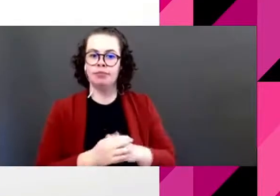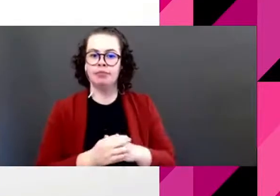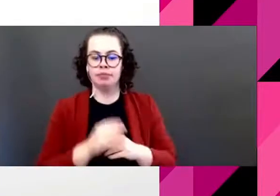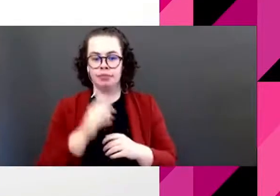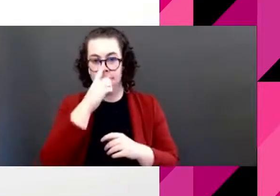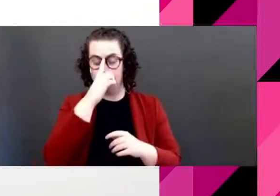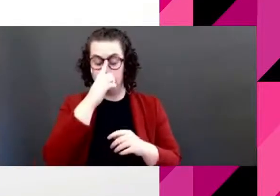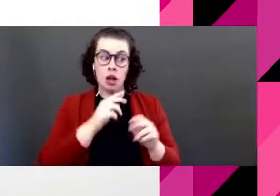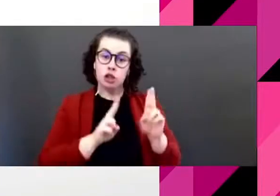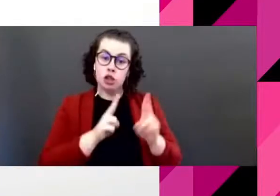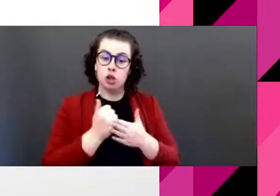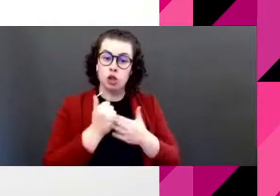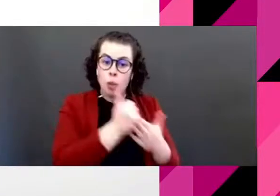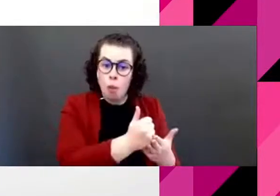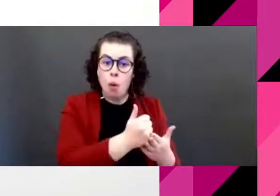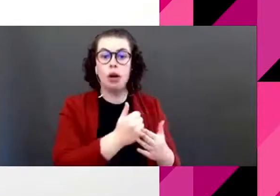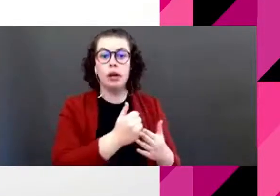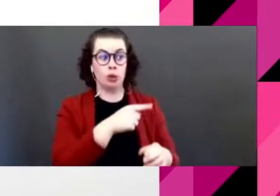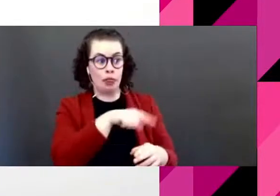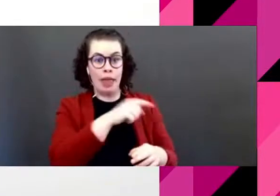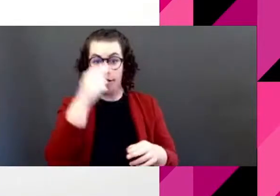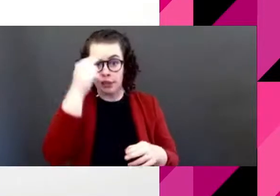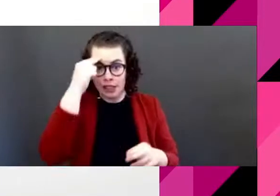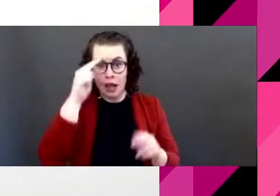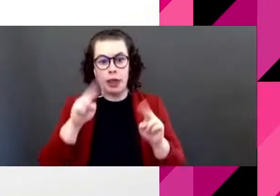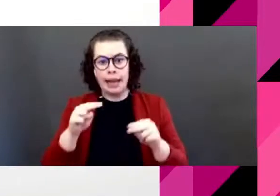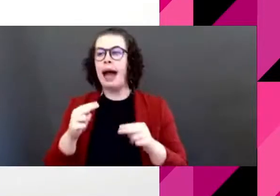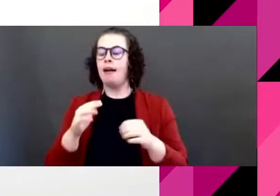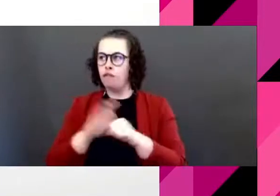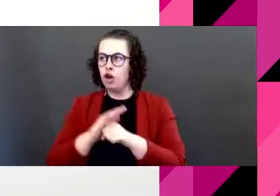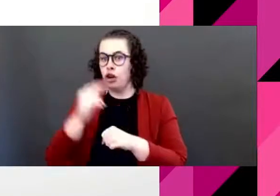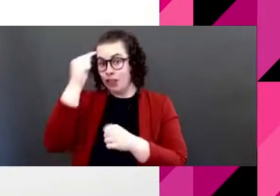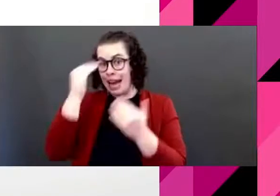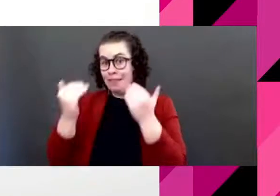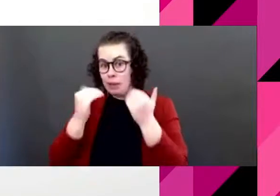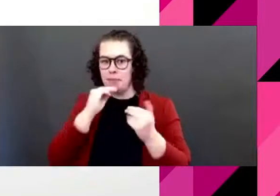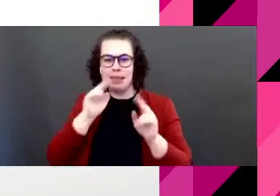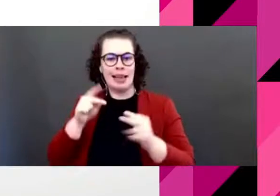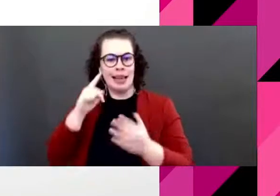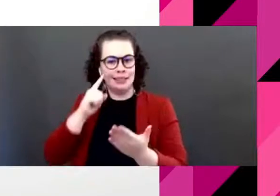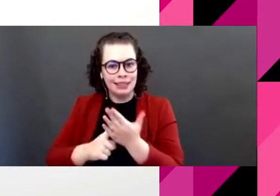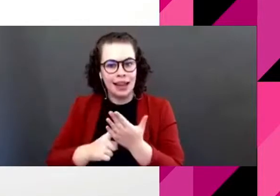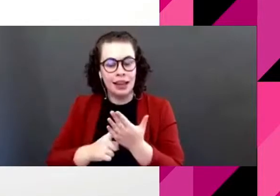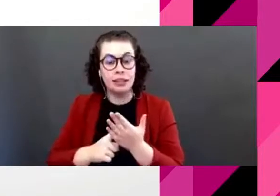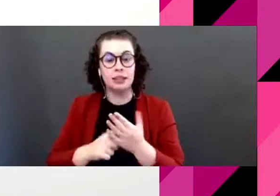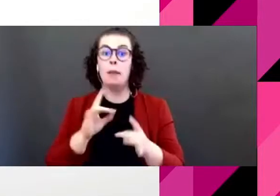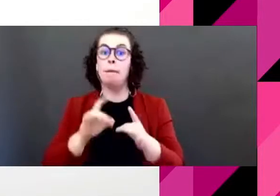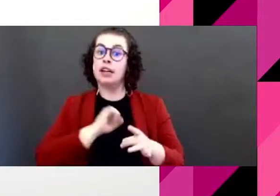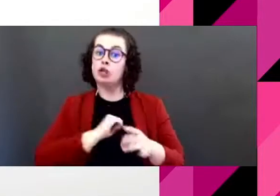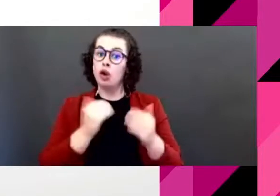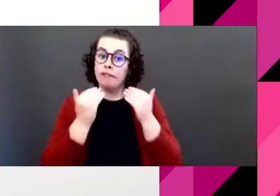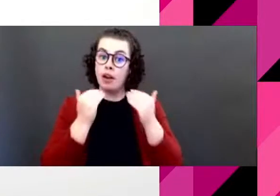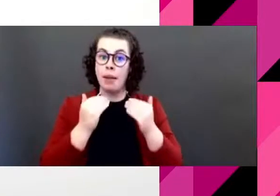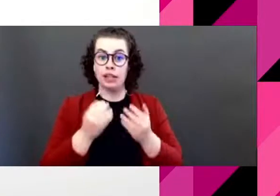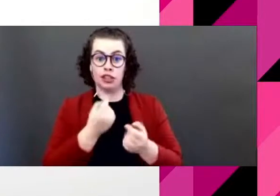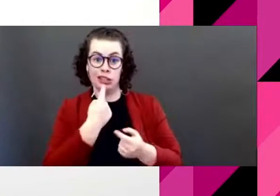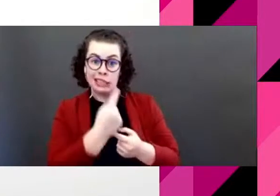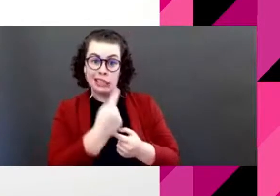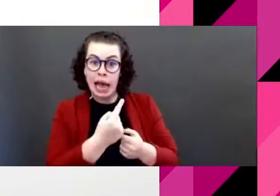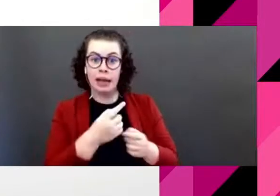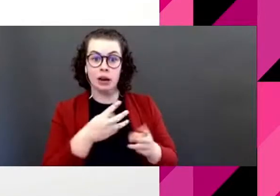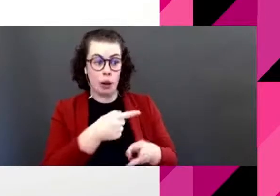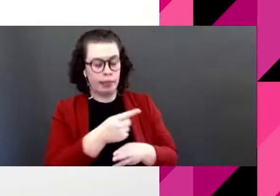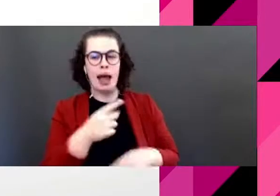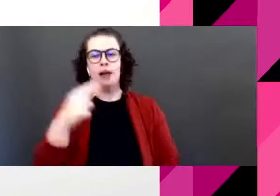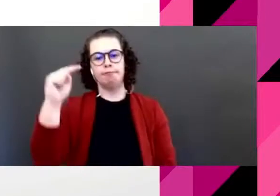understand and to make informed decisions, making sure that things are explained and stated in a way that these persons can